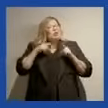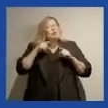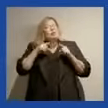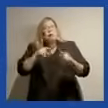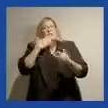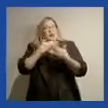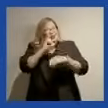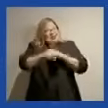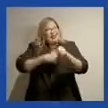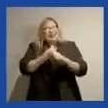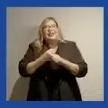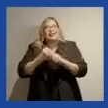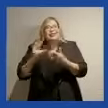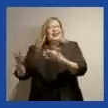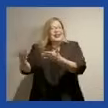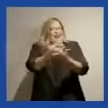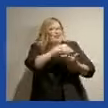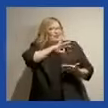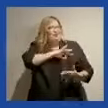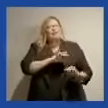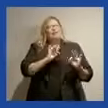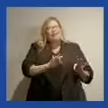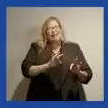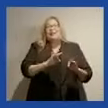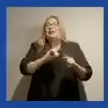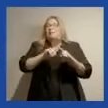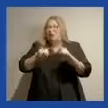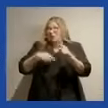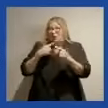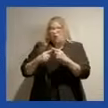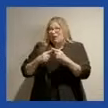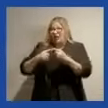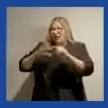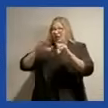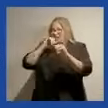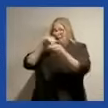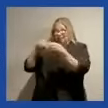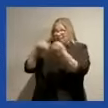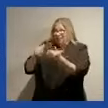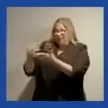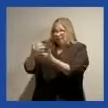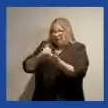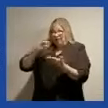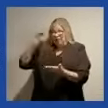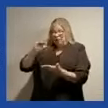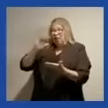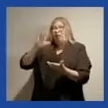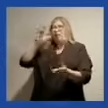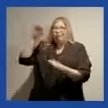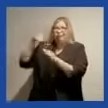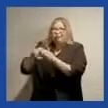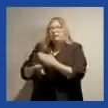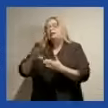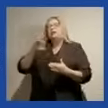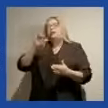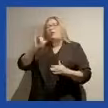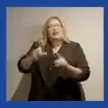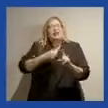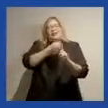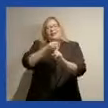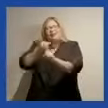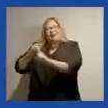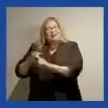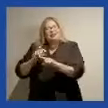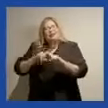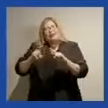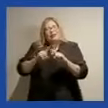challenges during years where things are contracting. Markets disproportionately impact and benefit or burden the state of